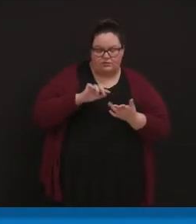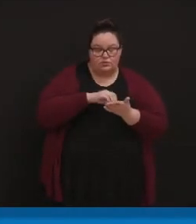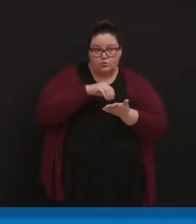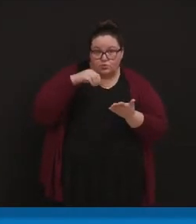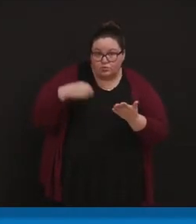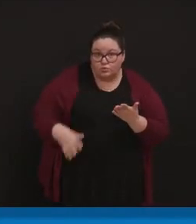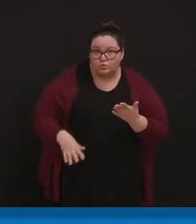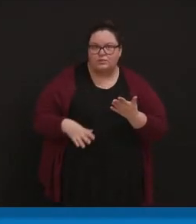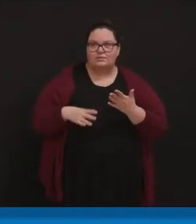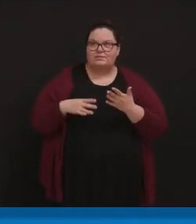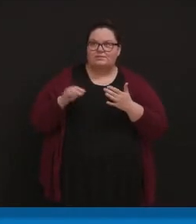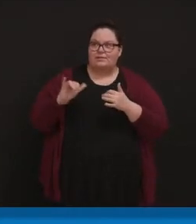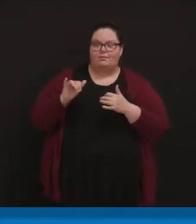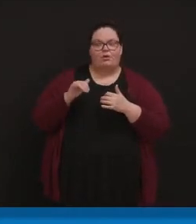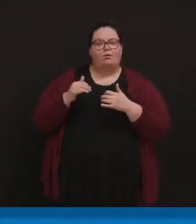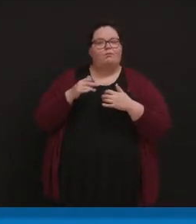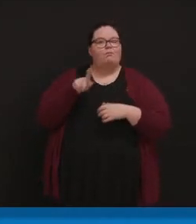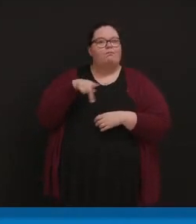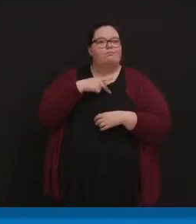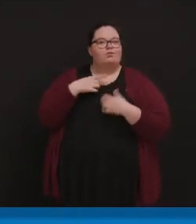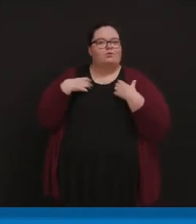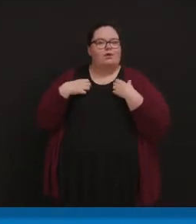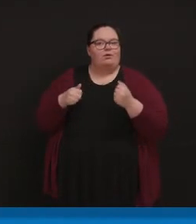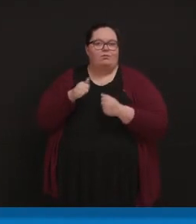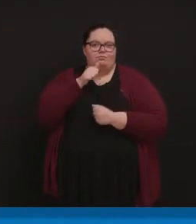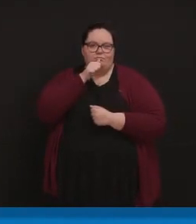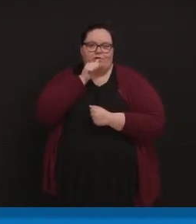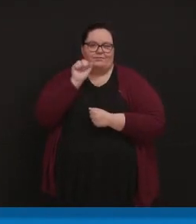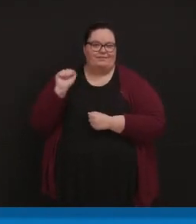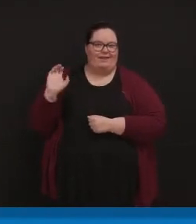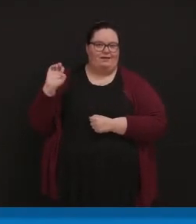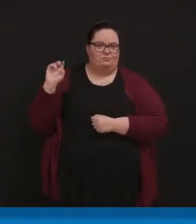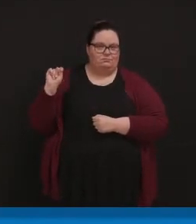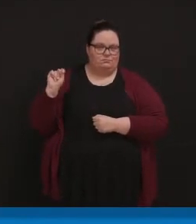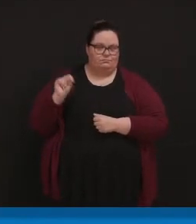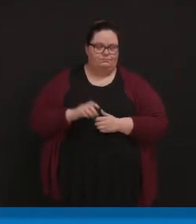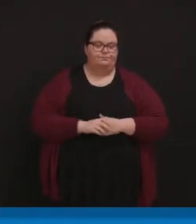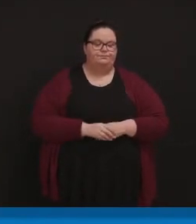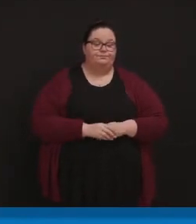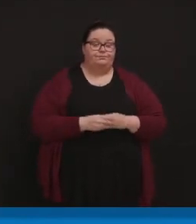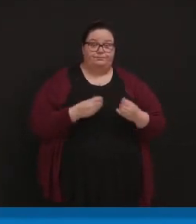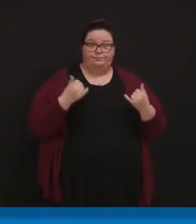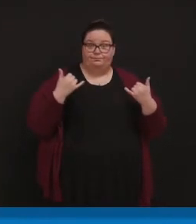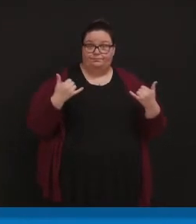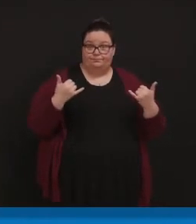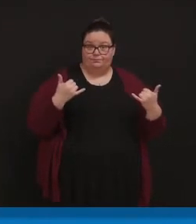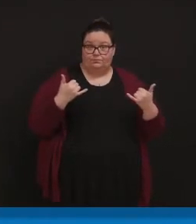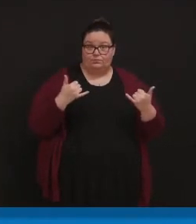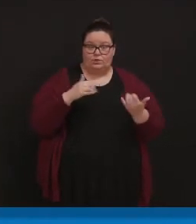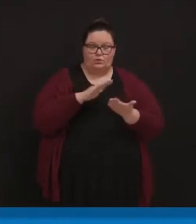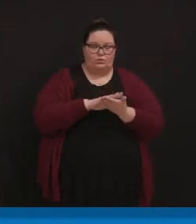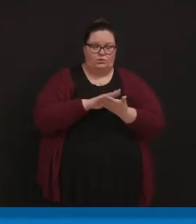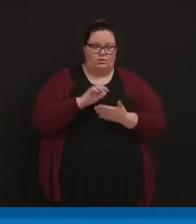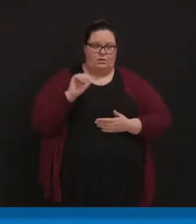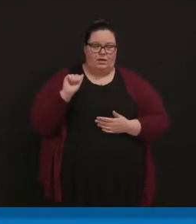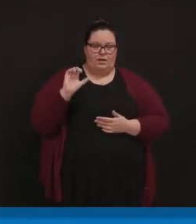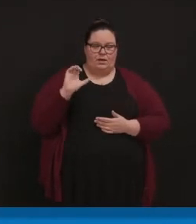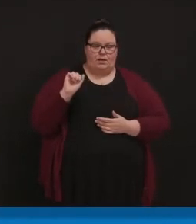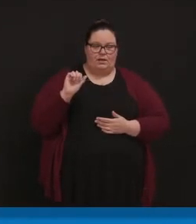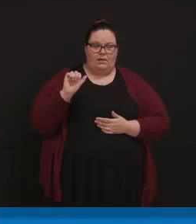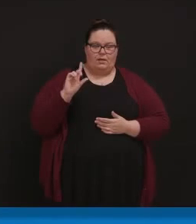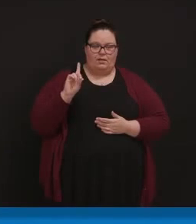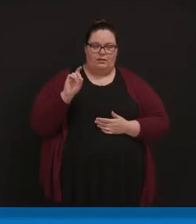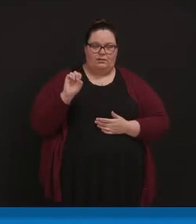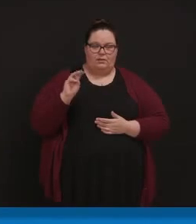students as required by the Personal Health Information Privacy and Access Act. So for today, Students at Académie Notre-Dame,